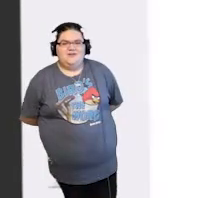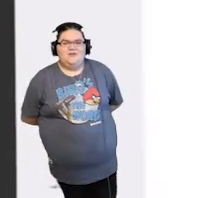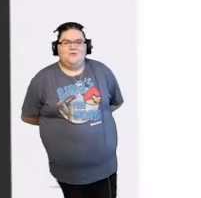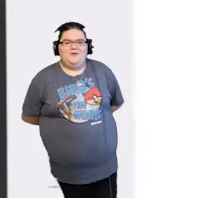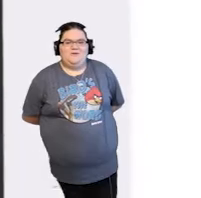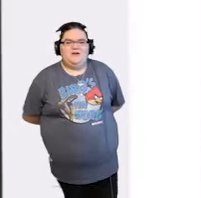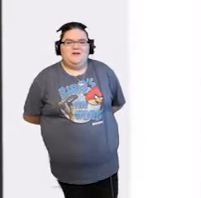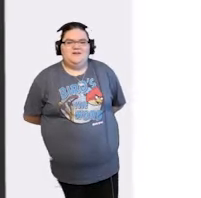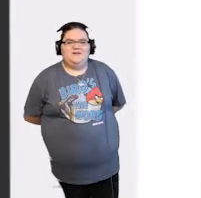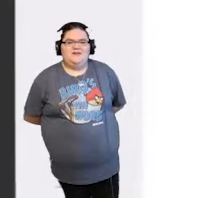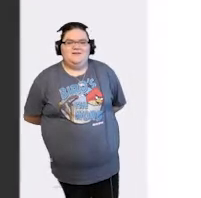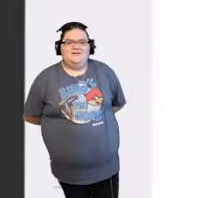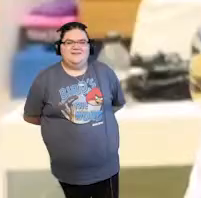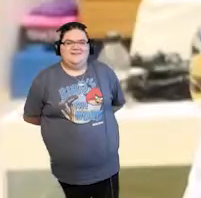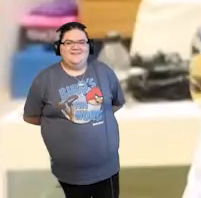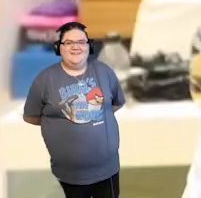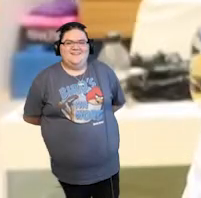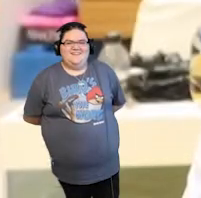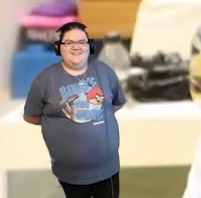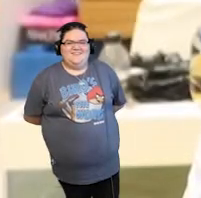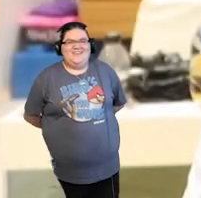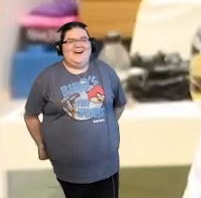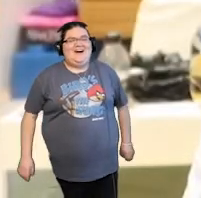What? I did all of this. Wait, what? No problem.